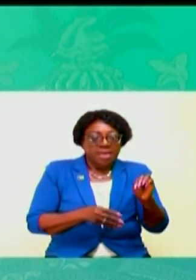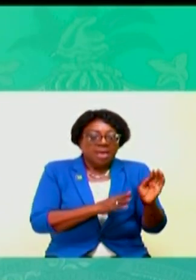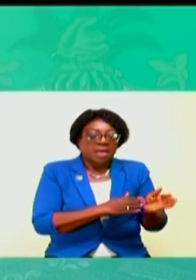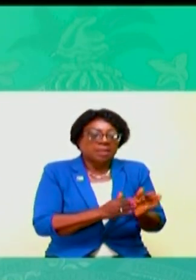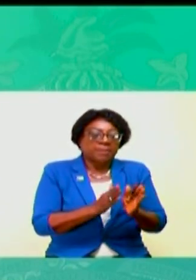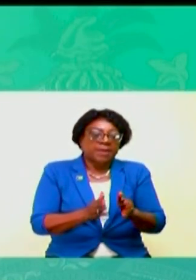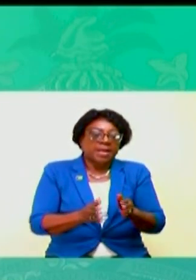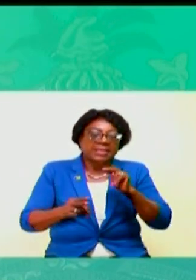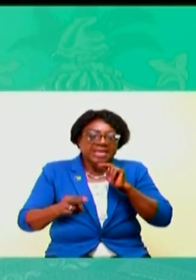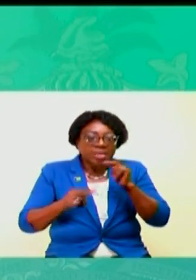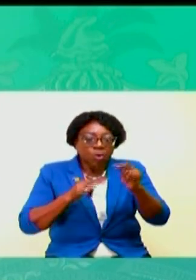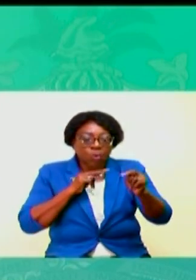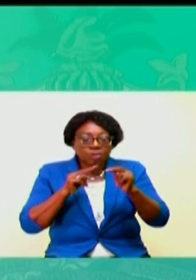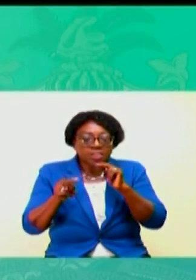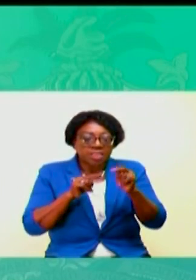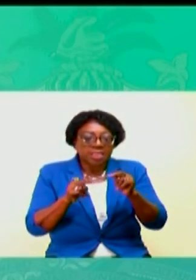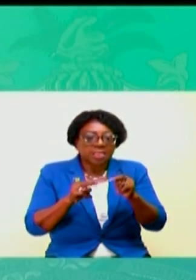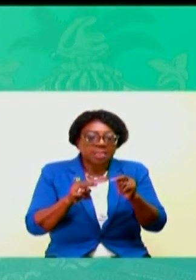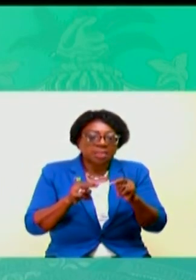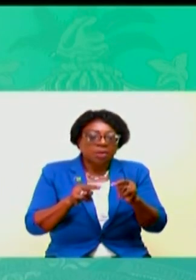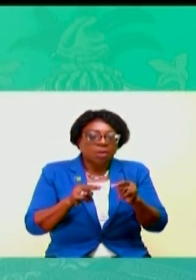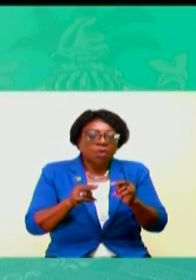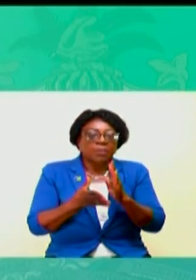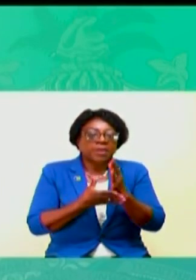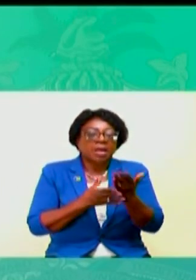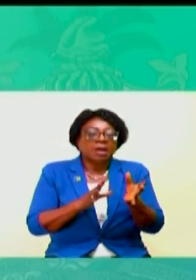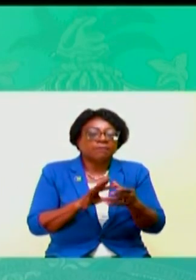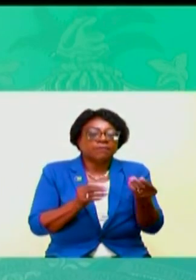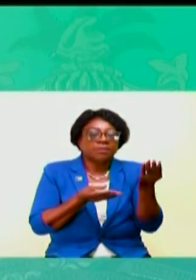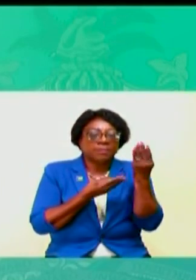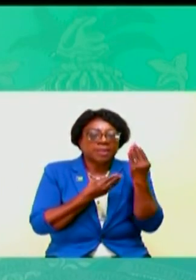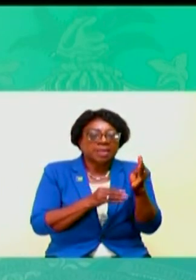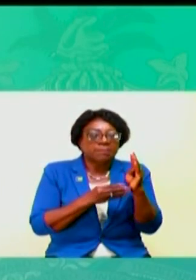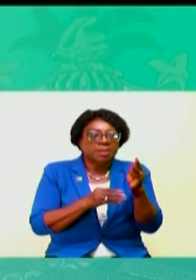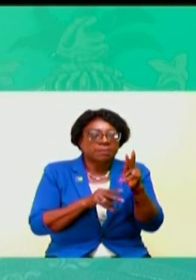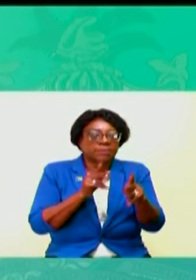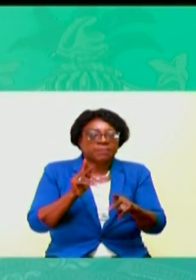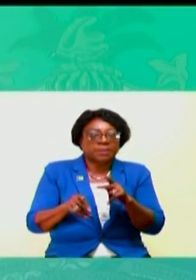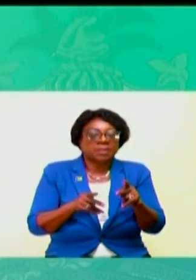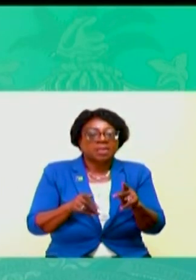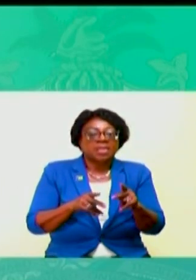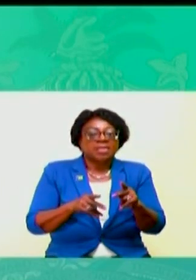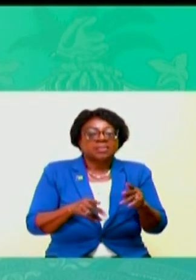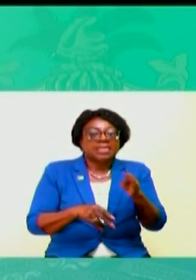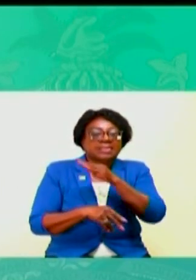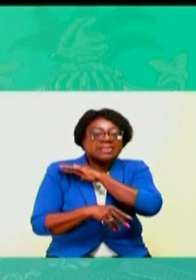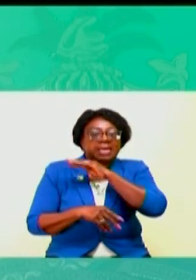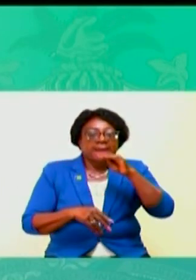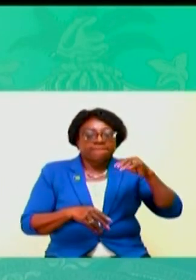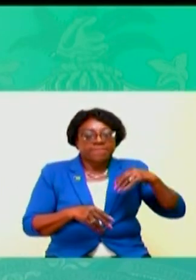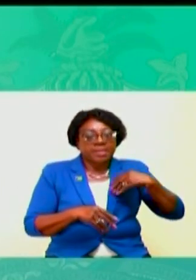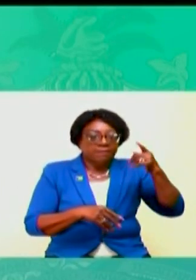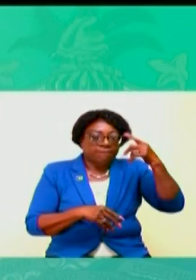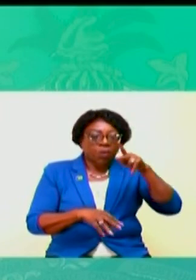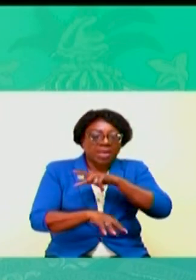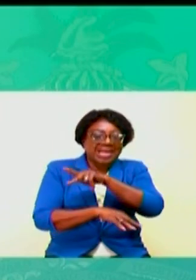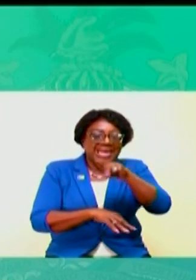negotiated on behalf of the Bahamian people. Since the Member of Parliament of